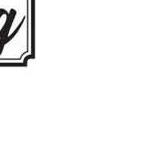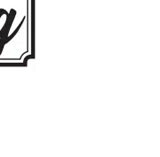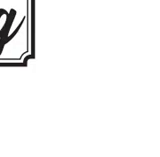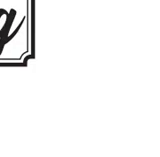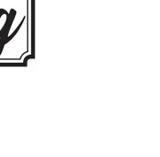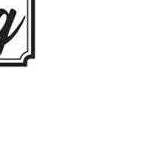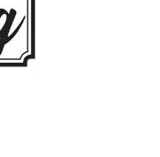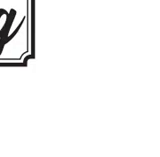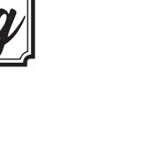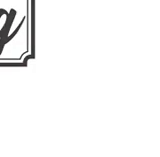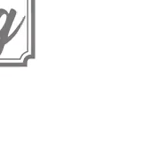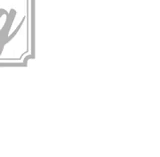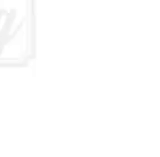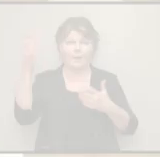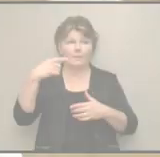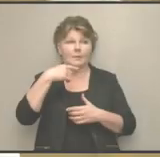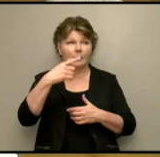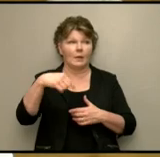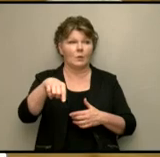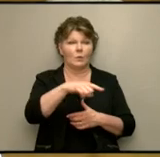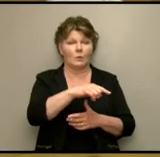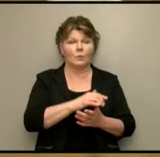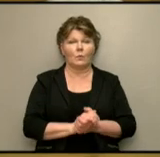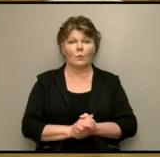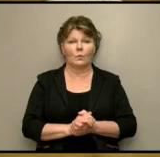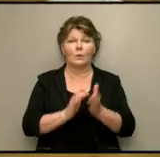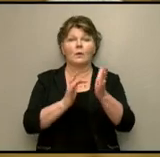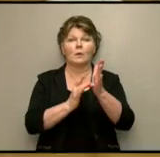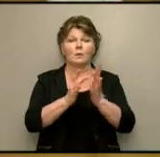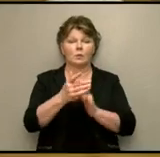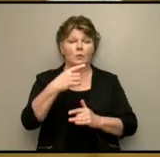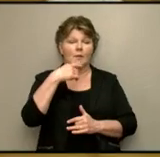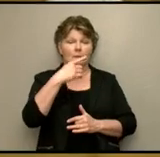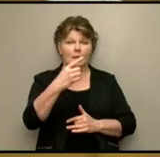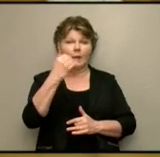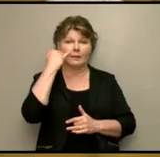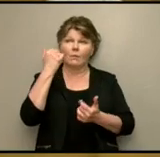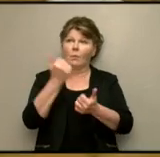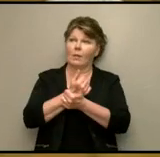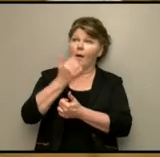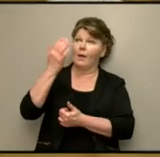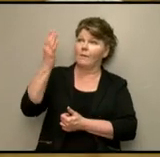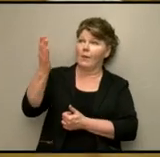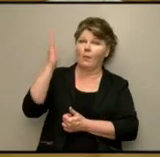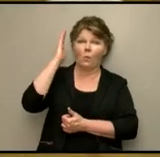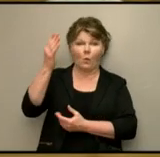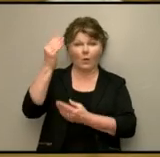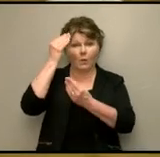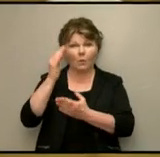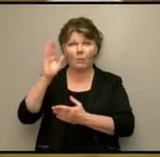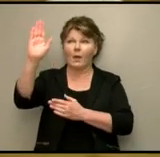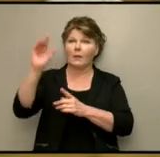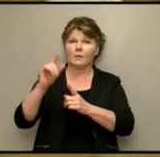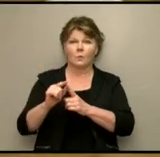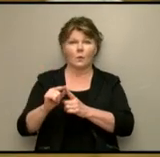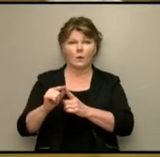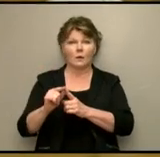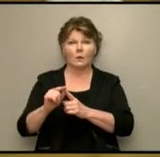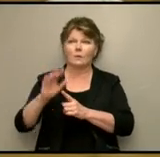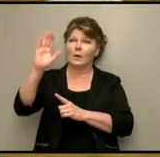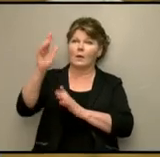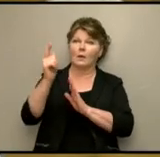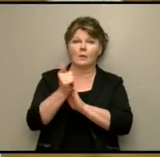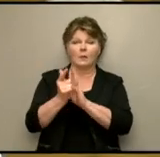Today on Main Street Living. Jesus says that if we really do love him, we'll keep his words. We keep his